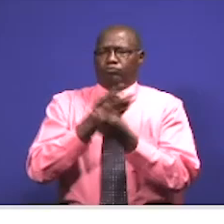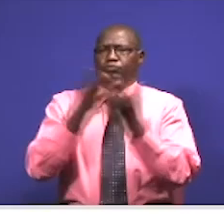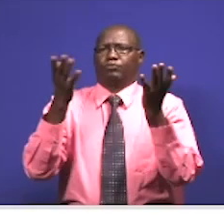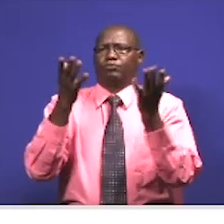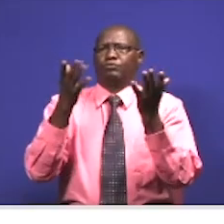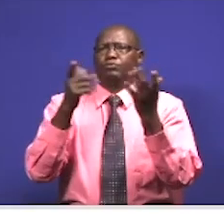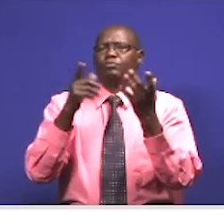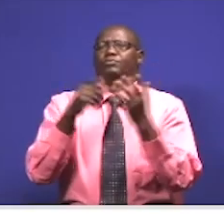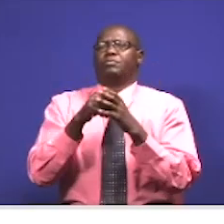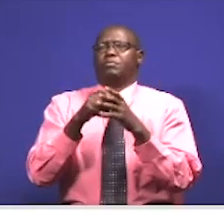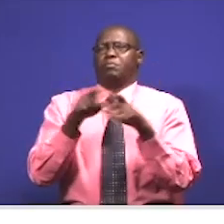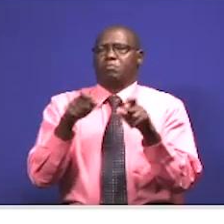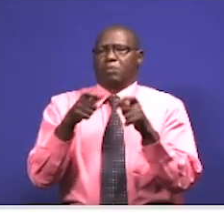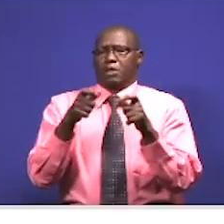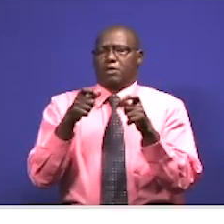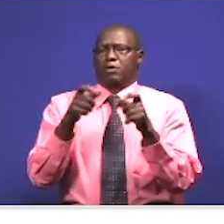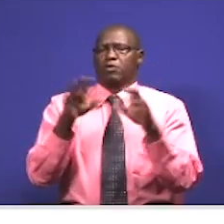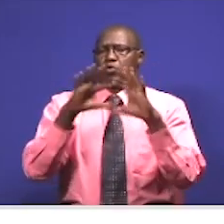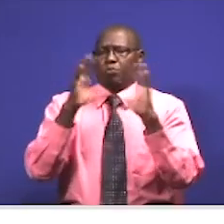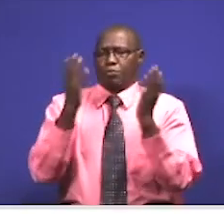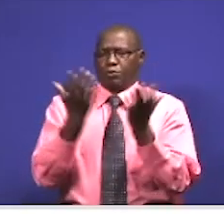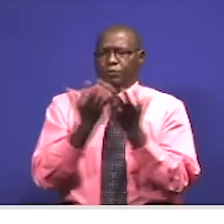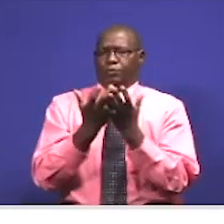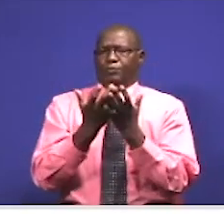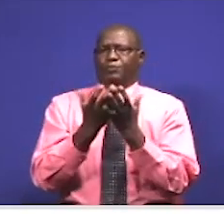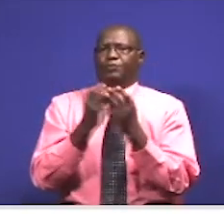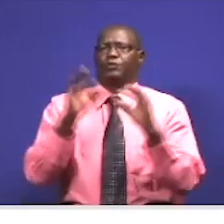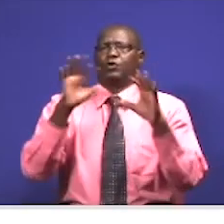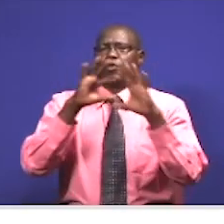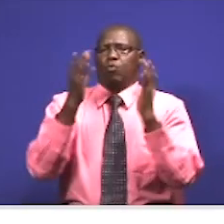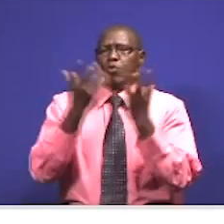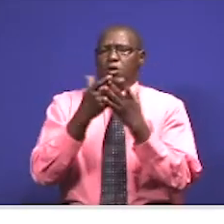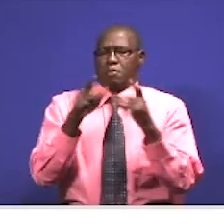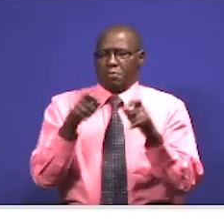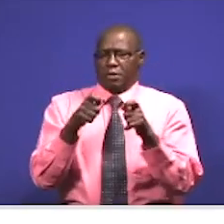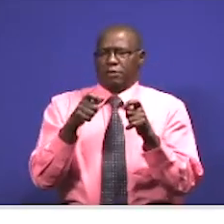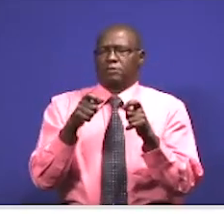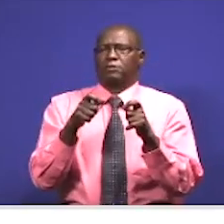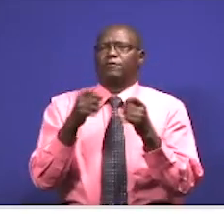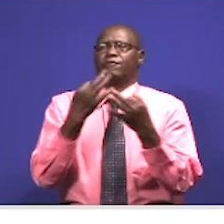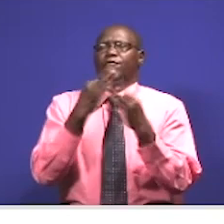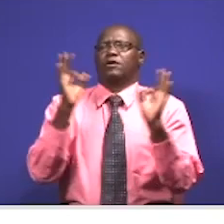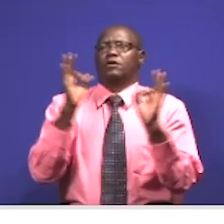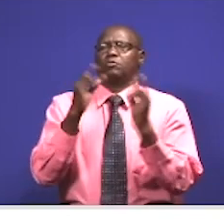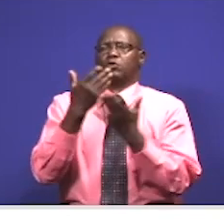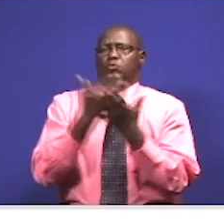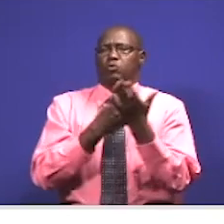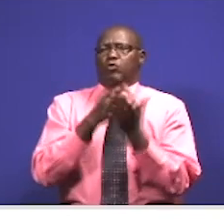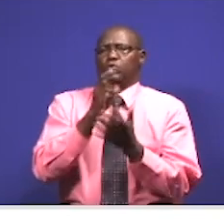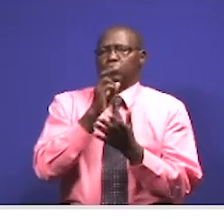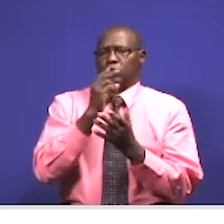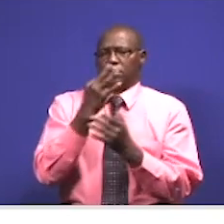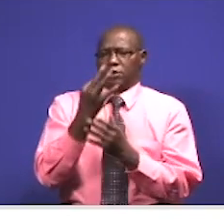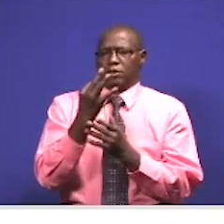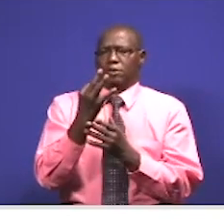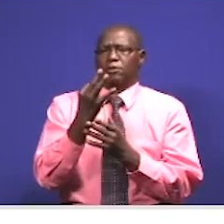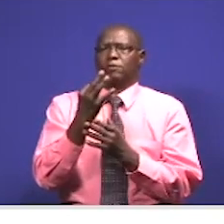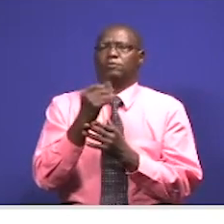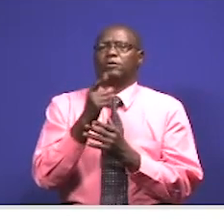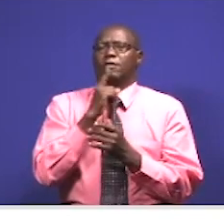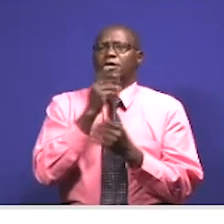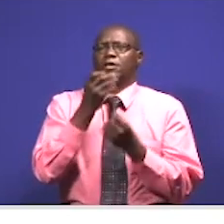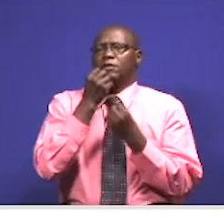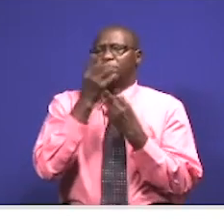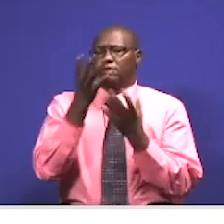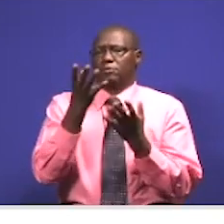watchdog Reporters Without Borders. The World Press Freedom Report of 2023 notably warns that disinformation and